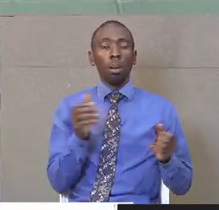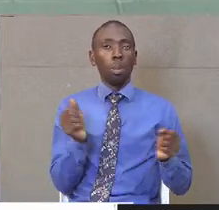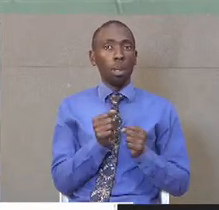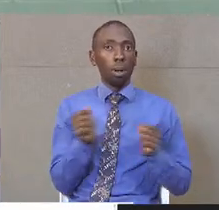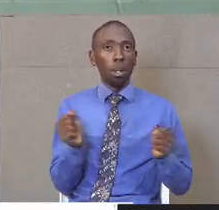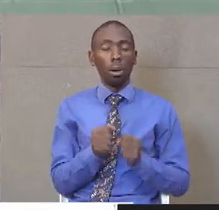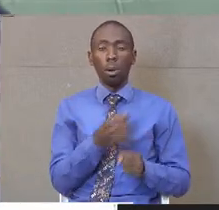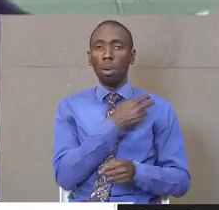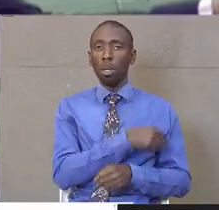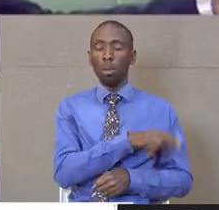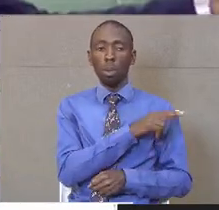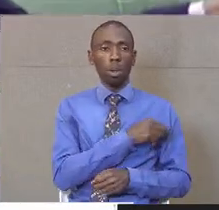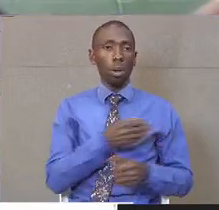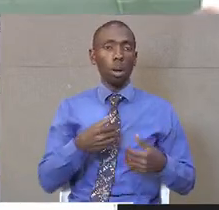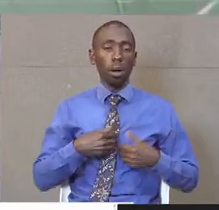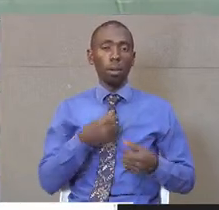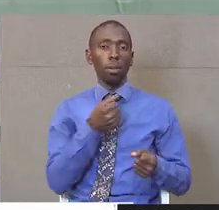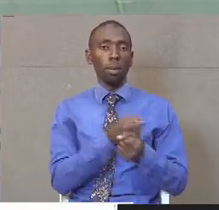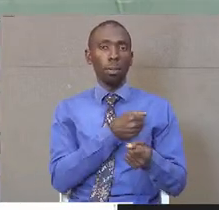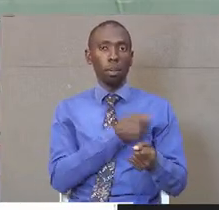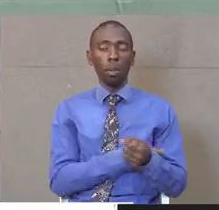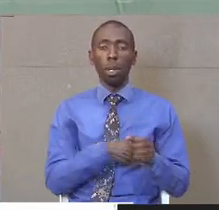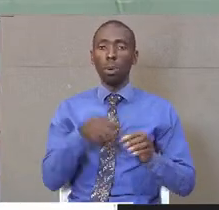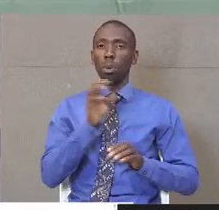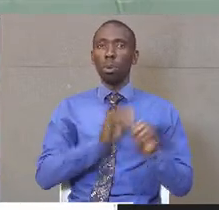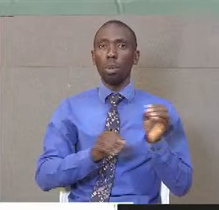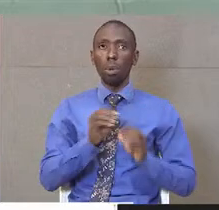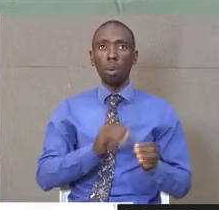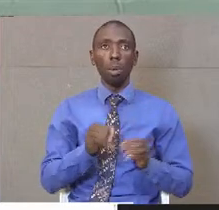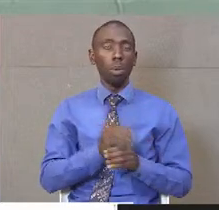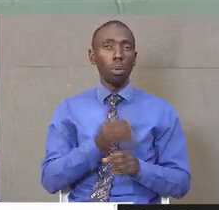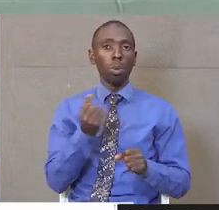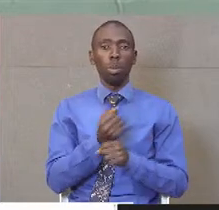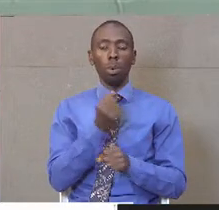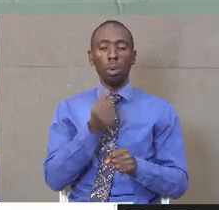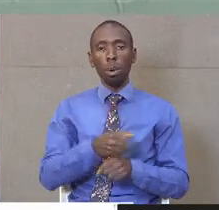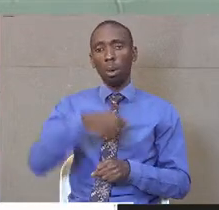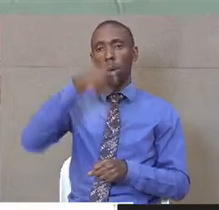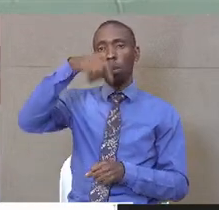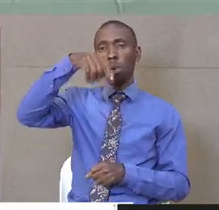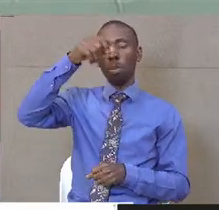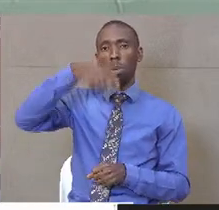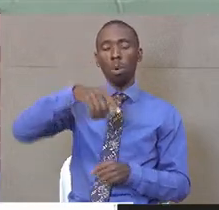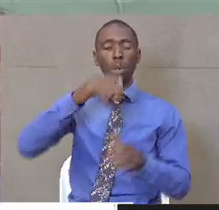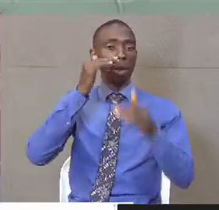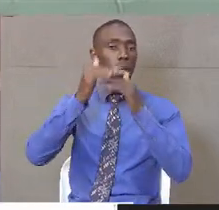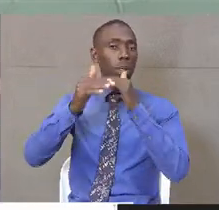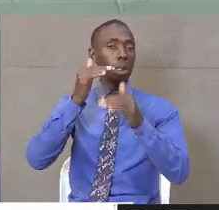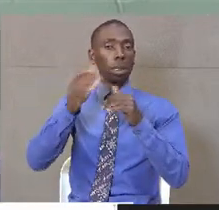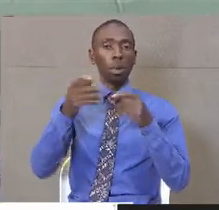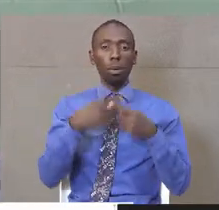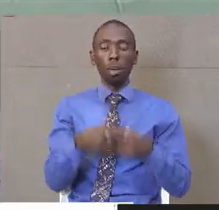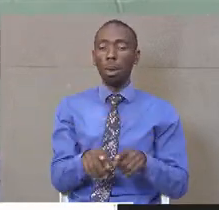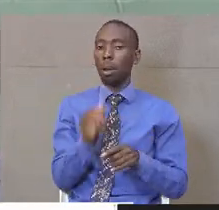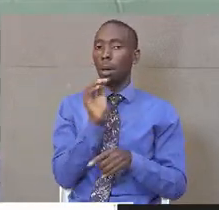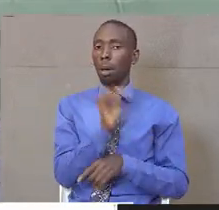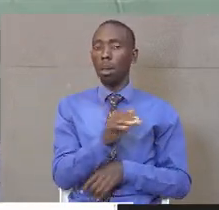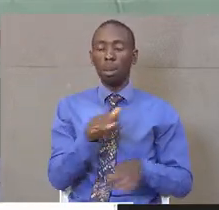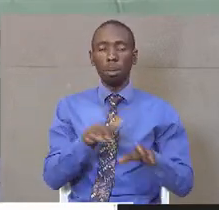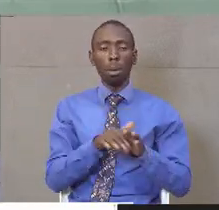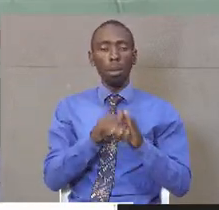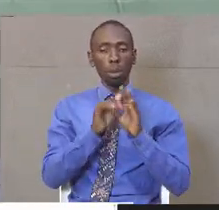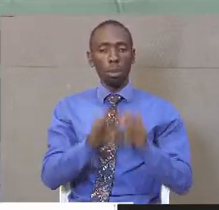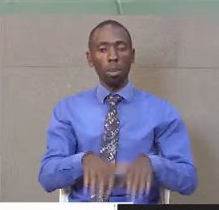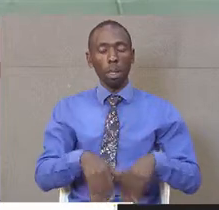not have funding to renovate just the ceiling, and it's coming to us members of parliament who have to do this work that government should be